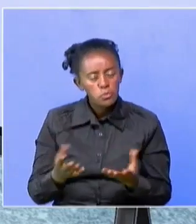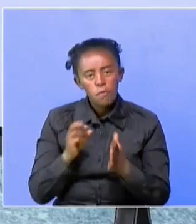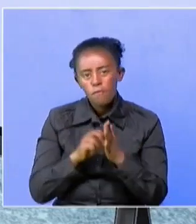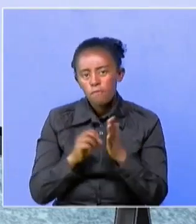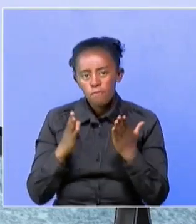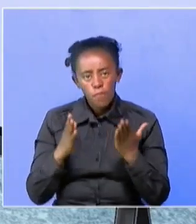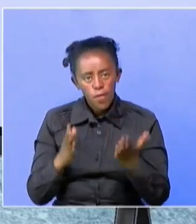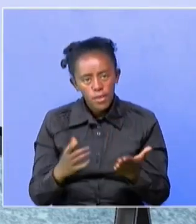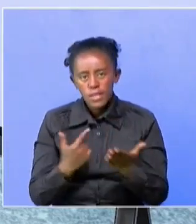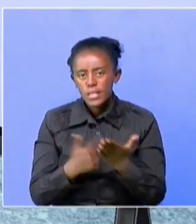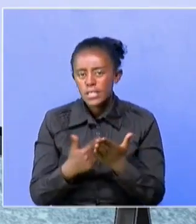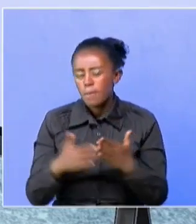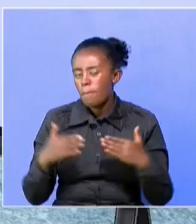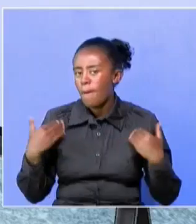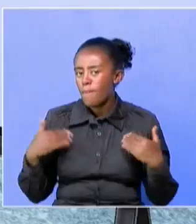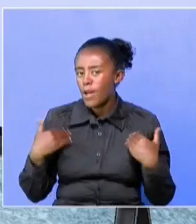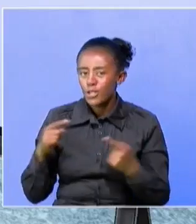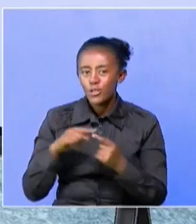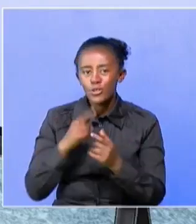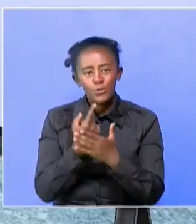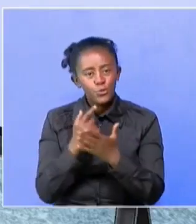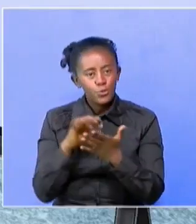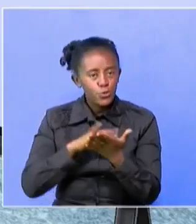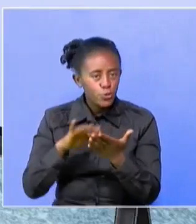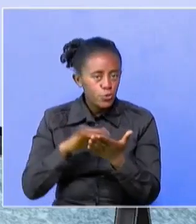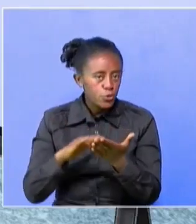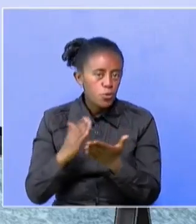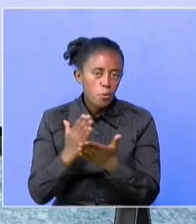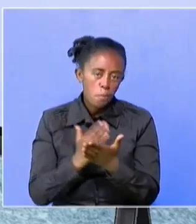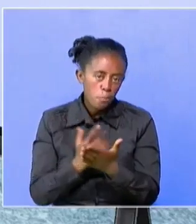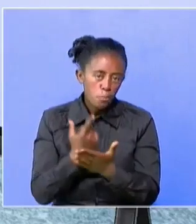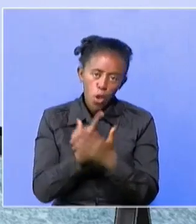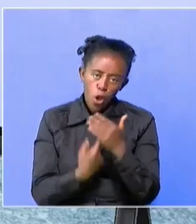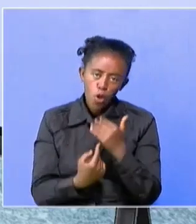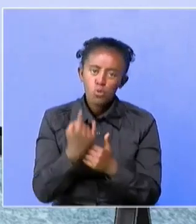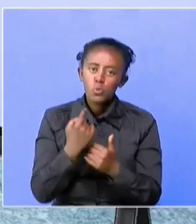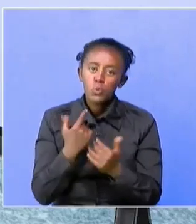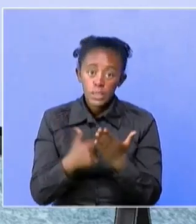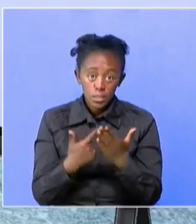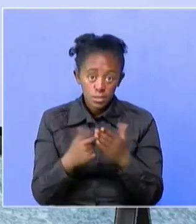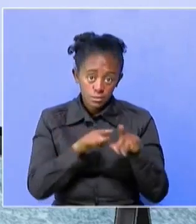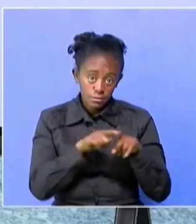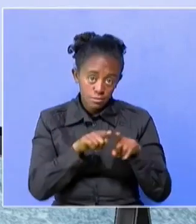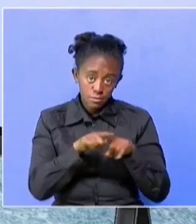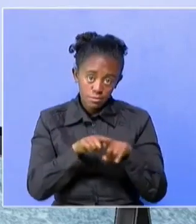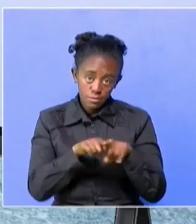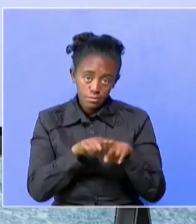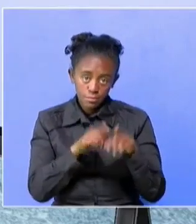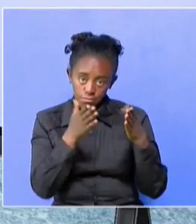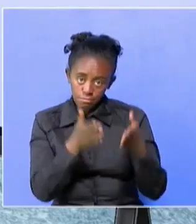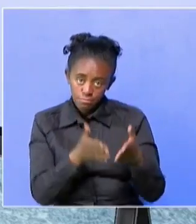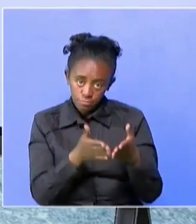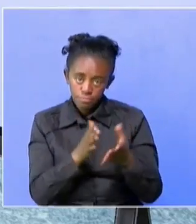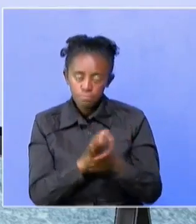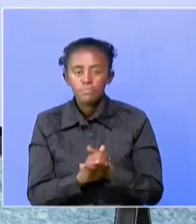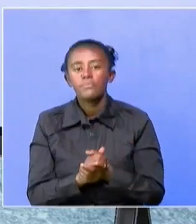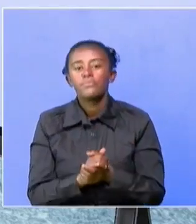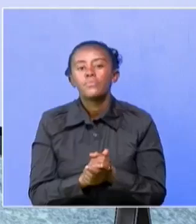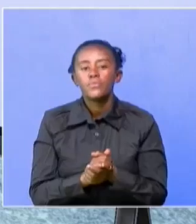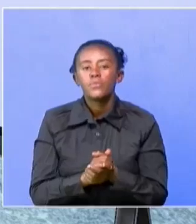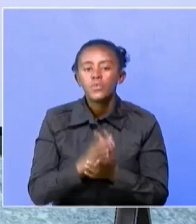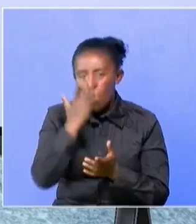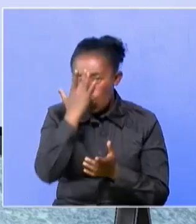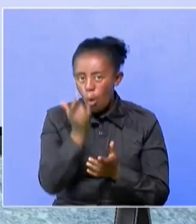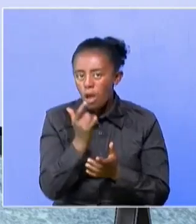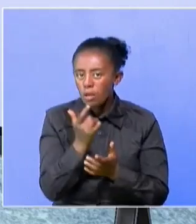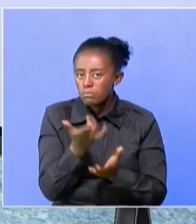effective. This is my pleasure to study my lesson alone. This is the way how students are agreeing while they